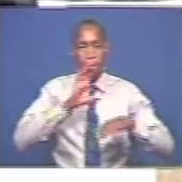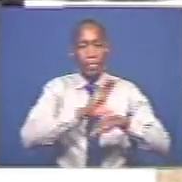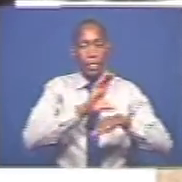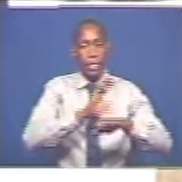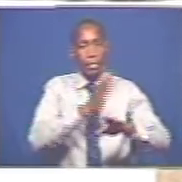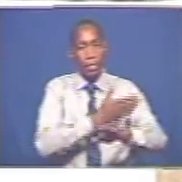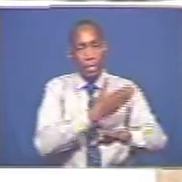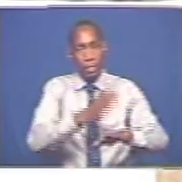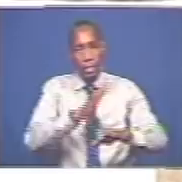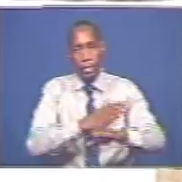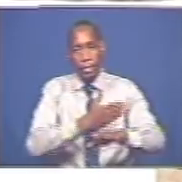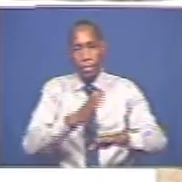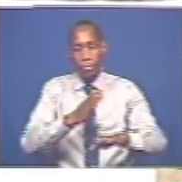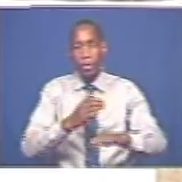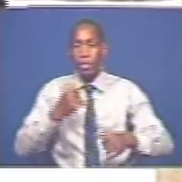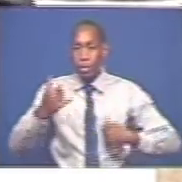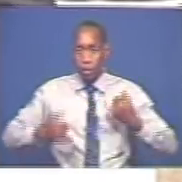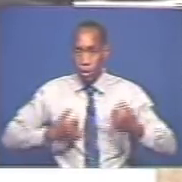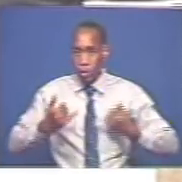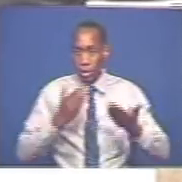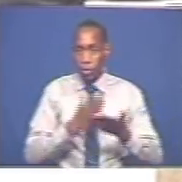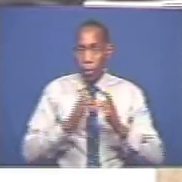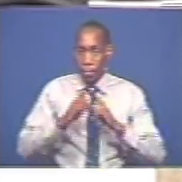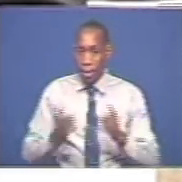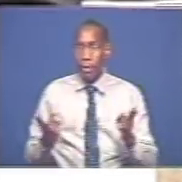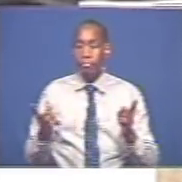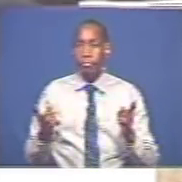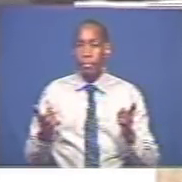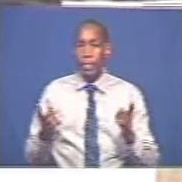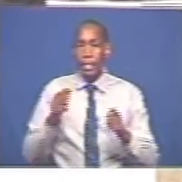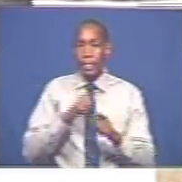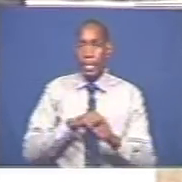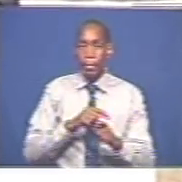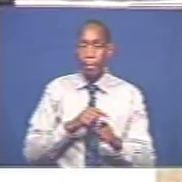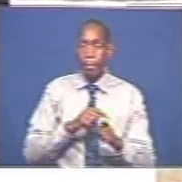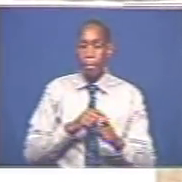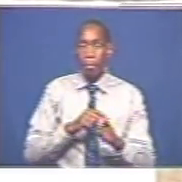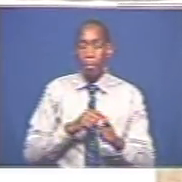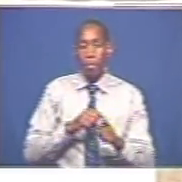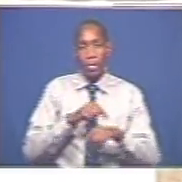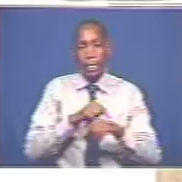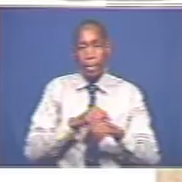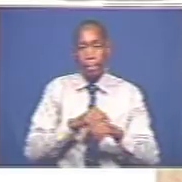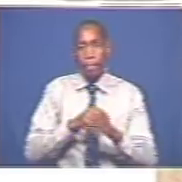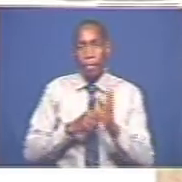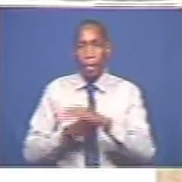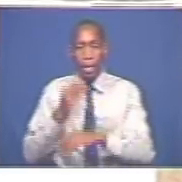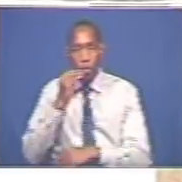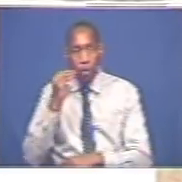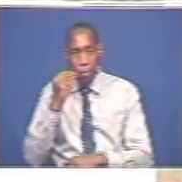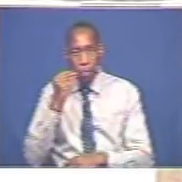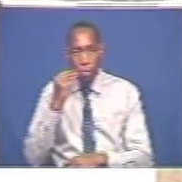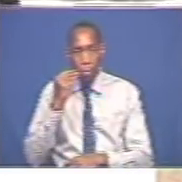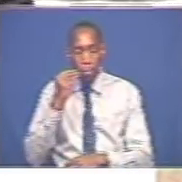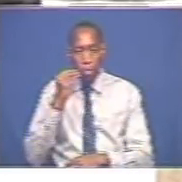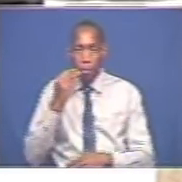sing, and they're joyful. But yet, when they are in their own closets, they are happy.